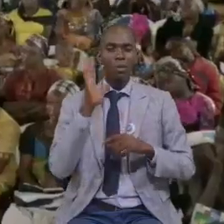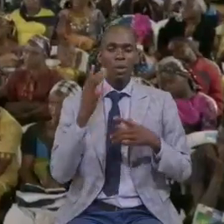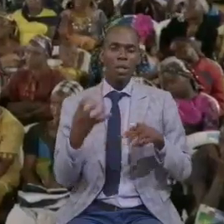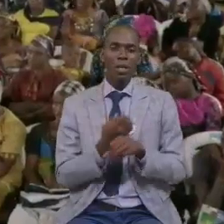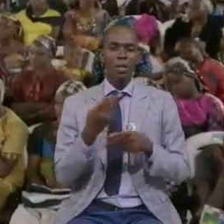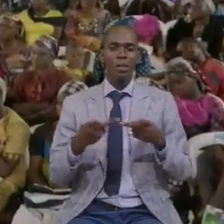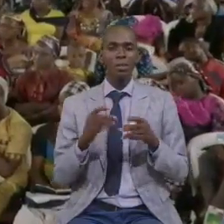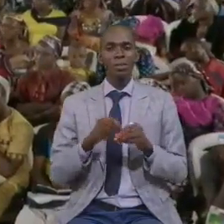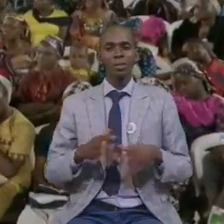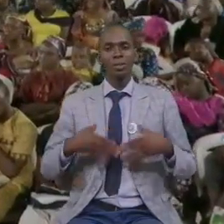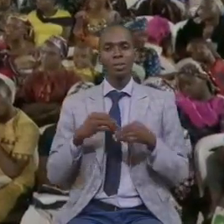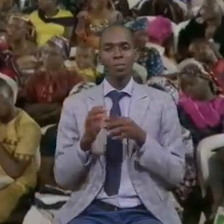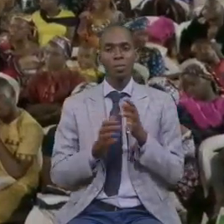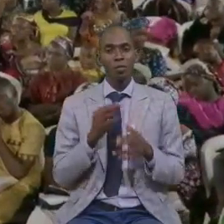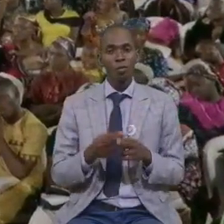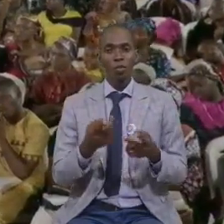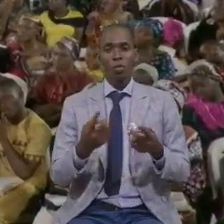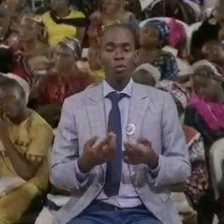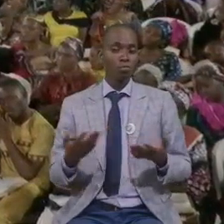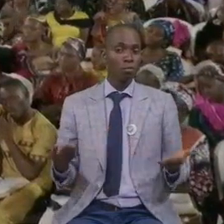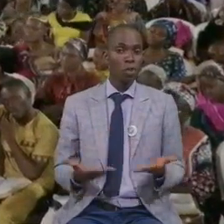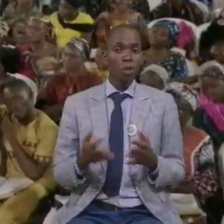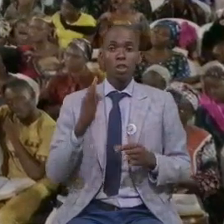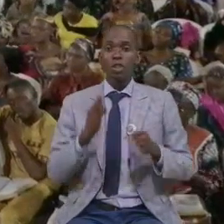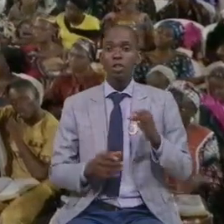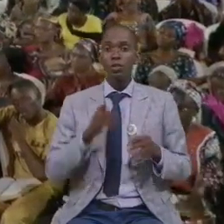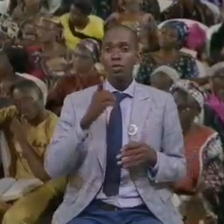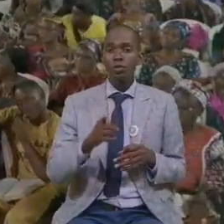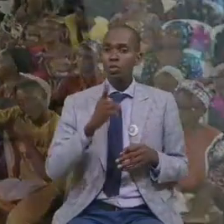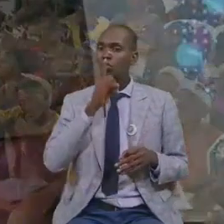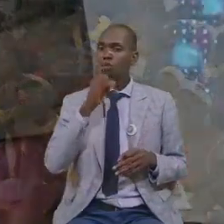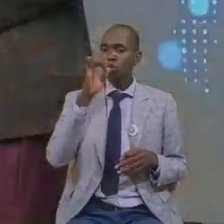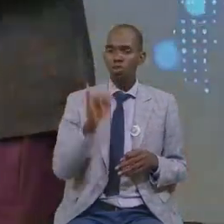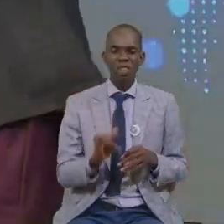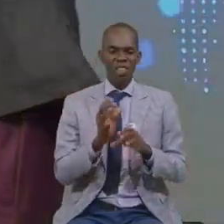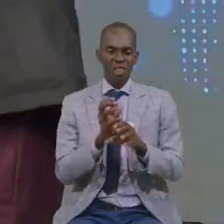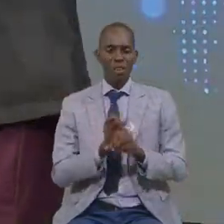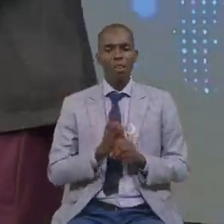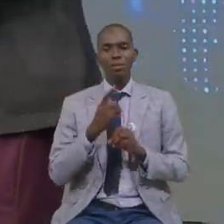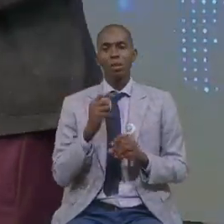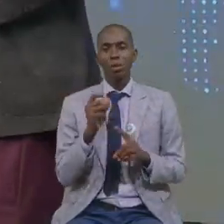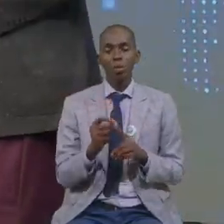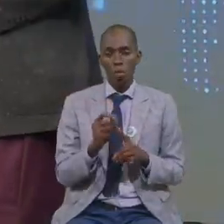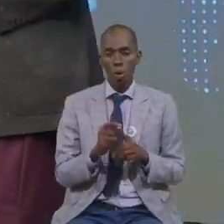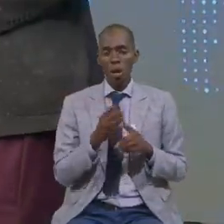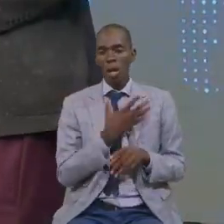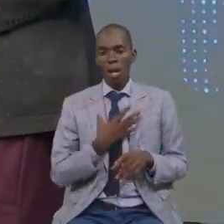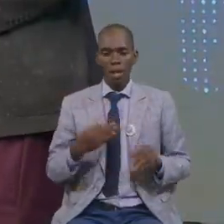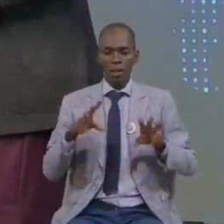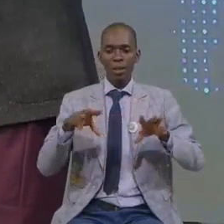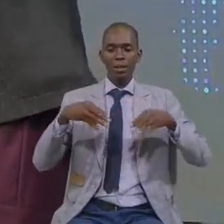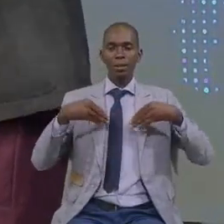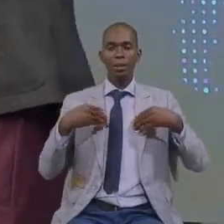You come here, if you actually receive the word, accept the